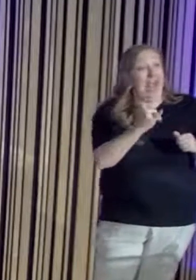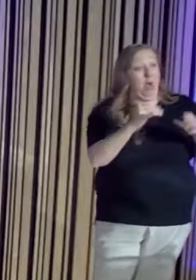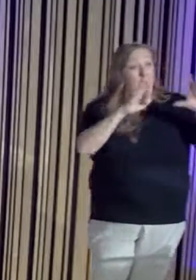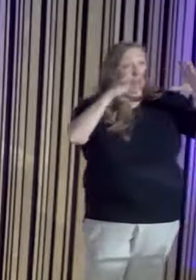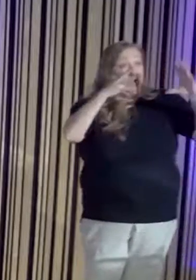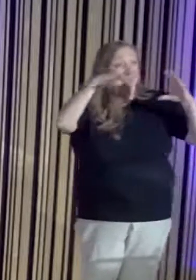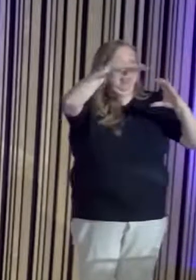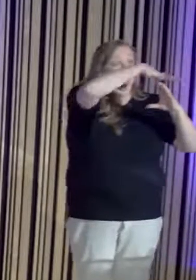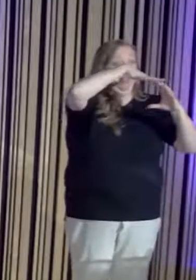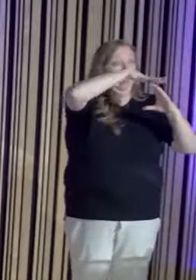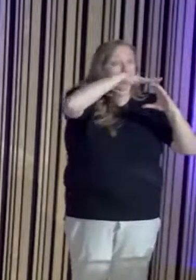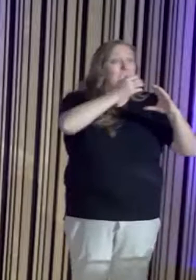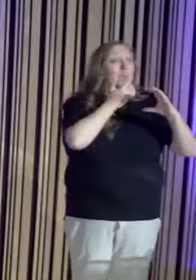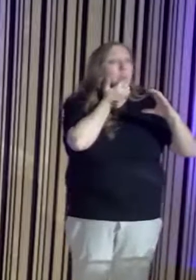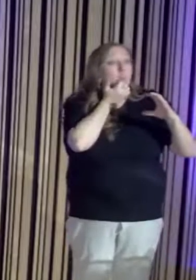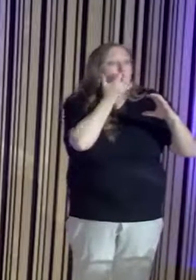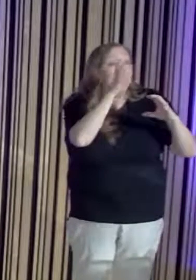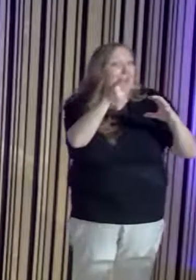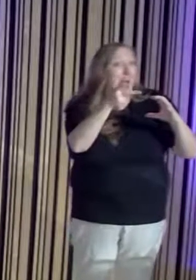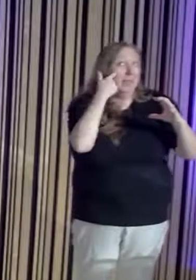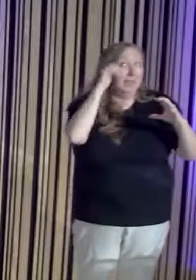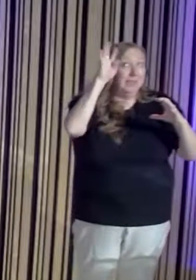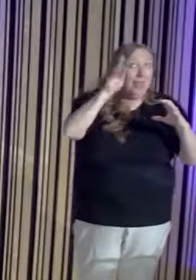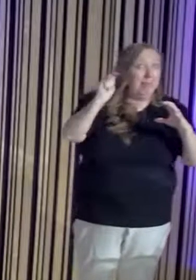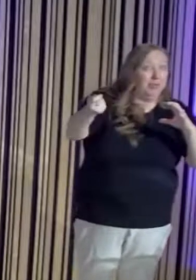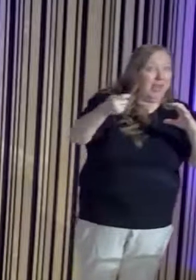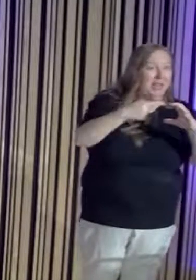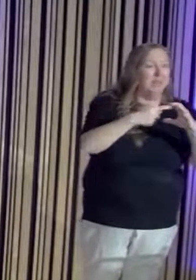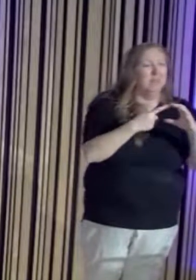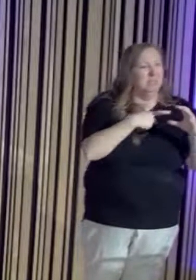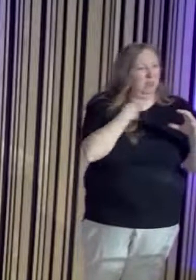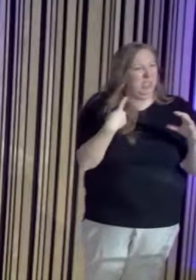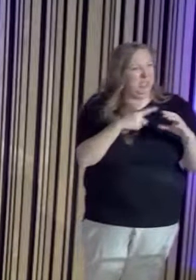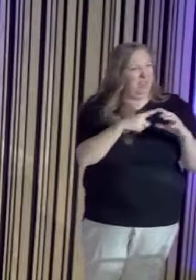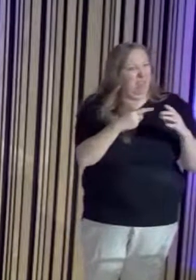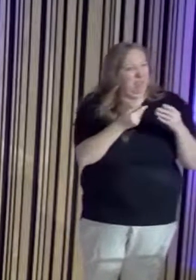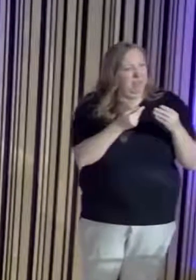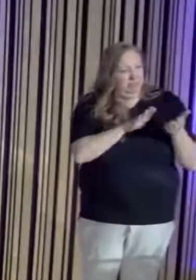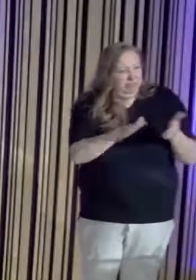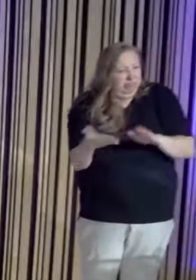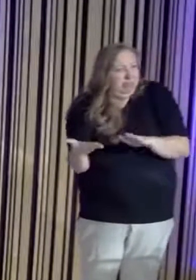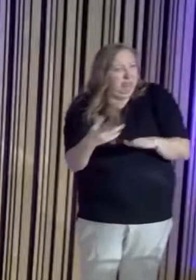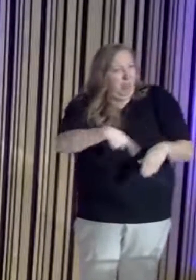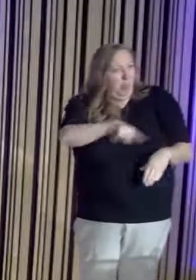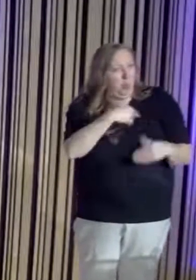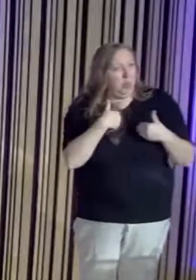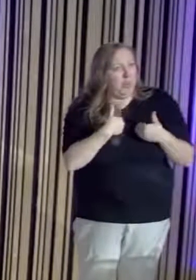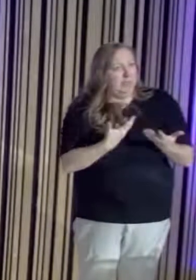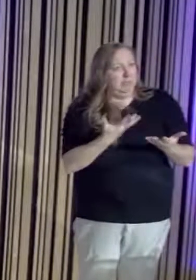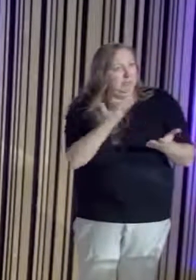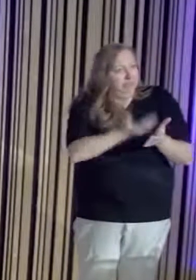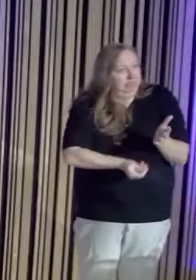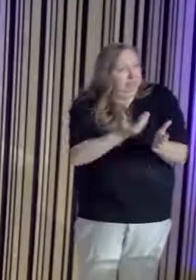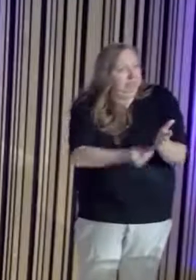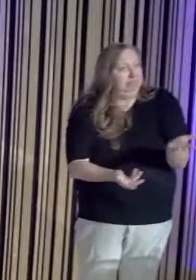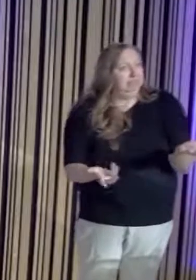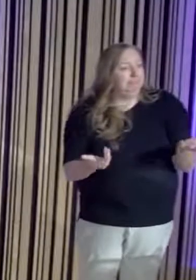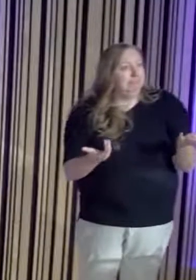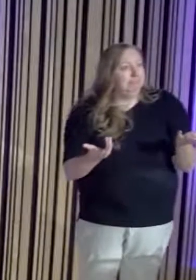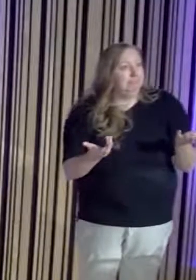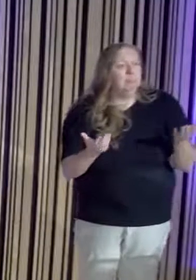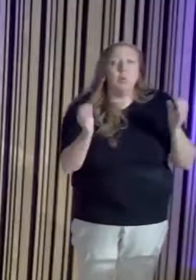climate change, we have a real risk of losing these kinds of organisms for which there are no